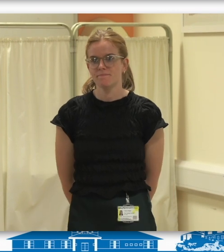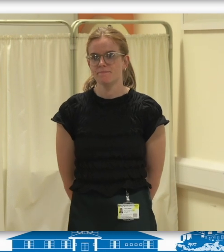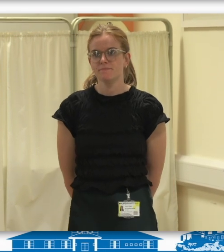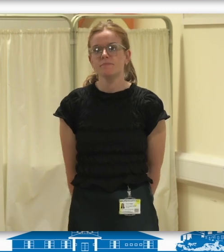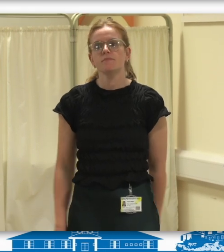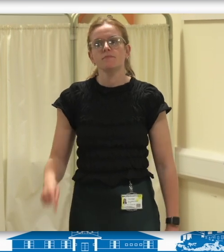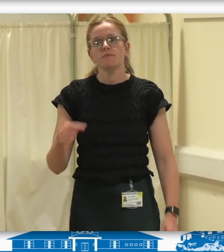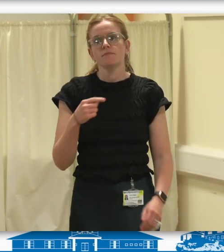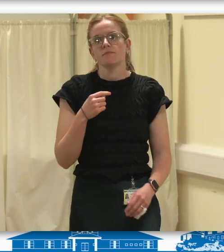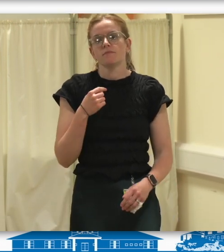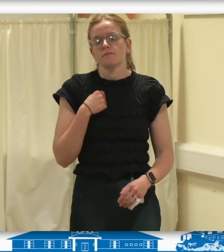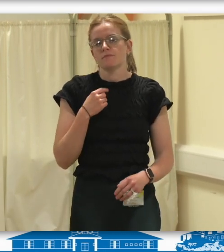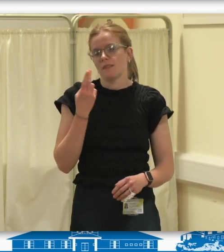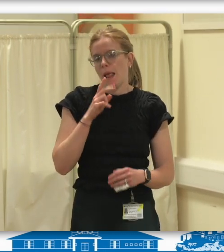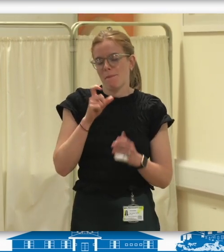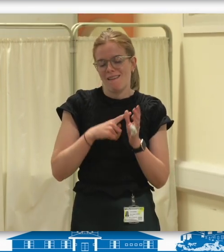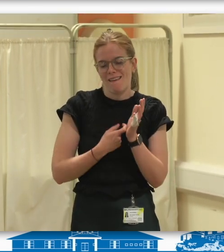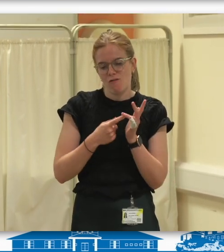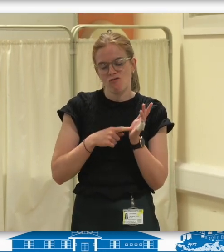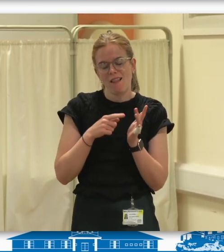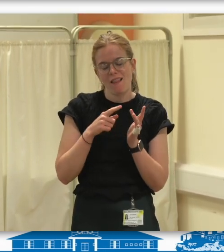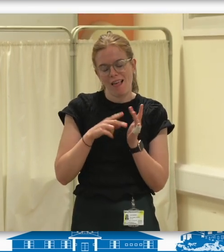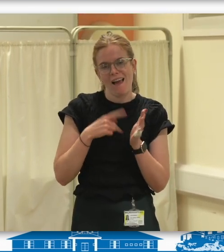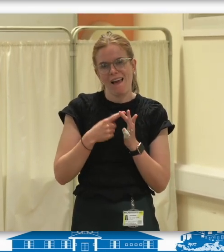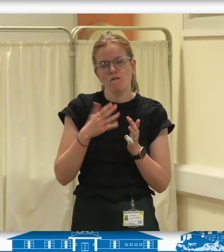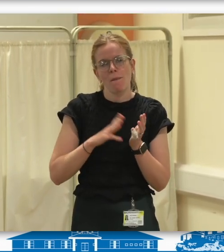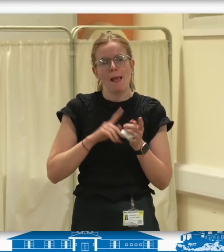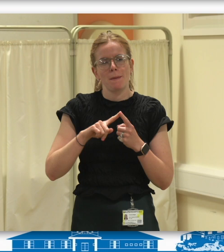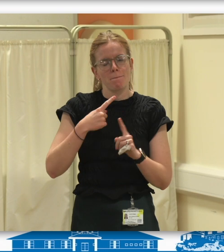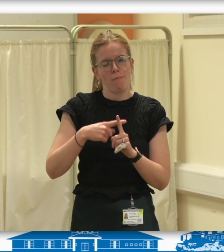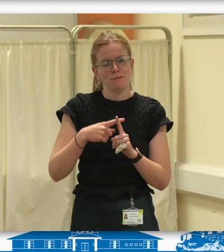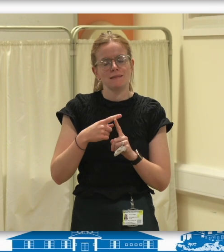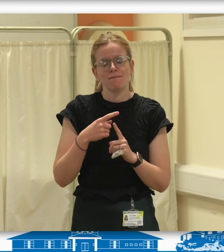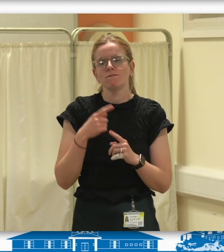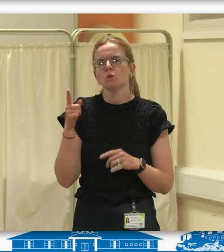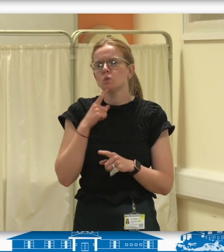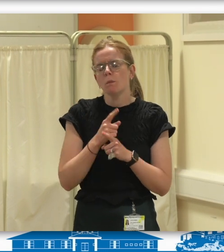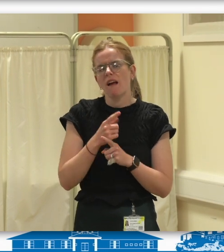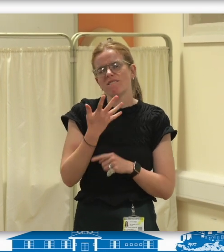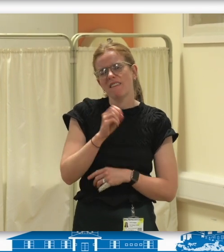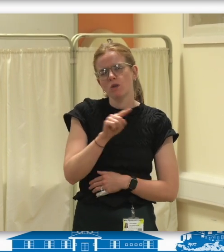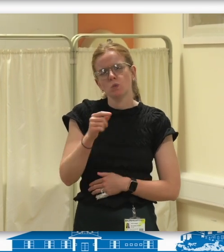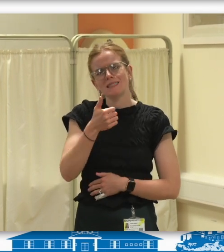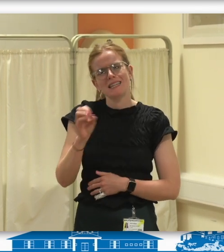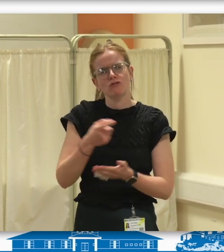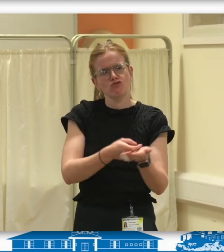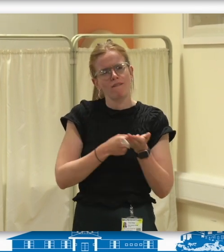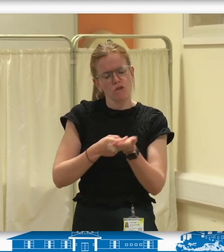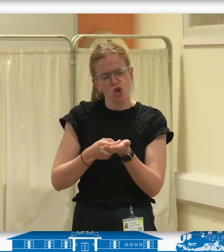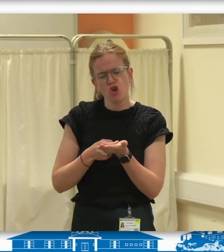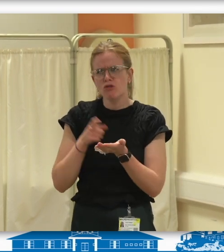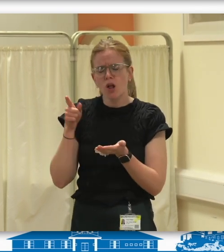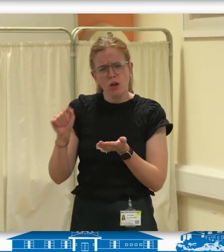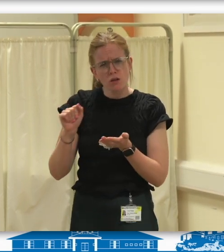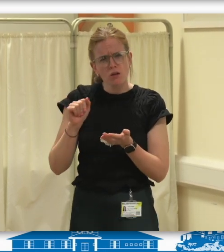Caroline from ME Positive again. You said 56 to 60 referrals. Are you a full-time clinic? It